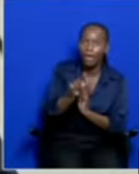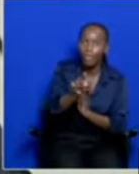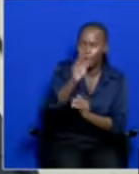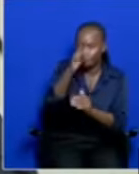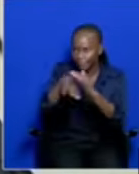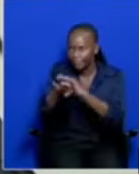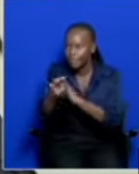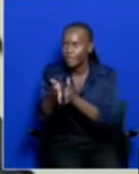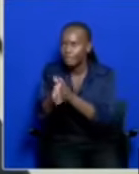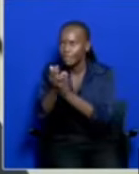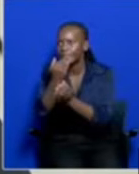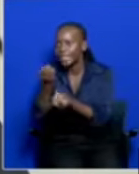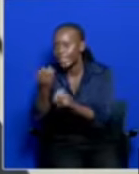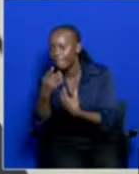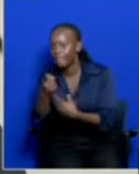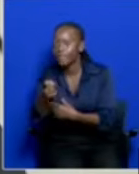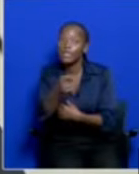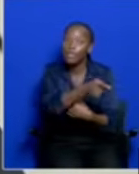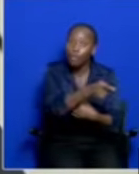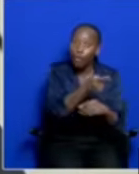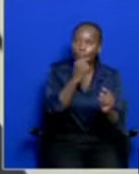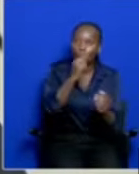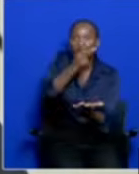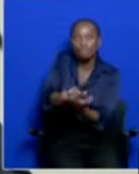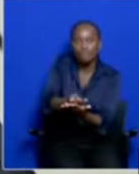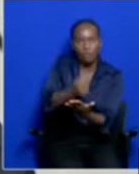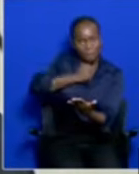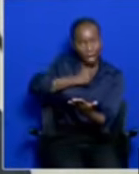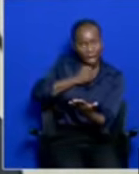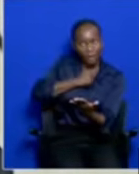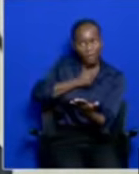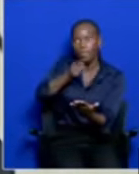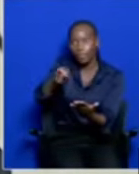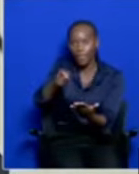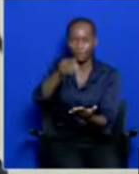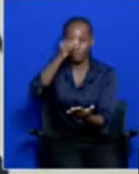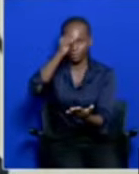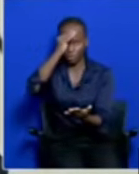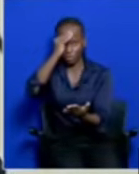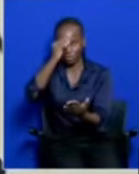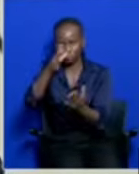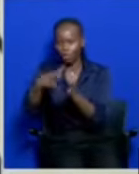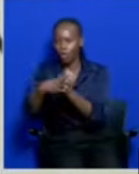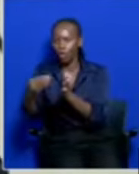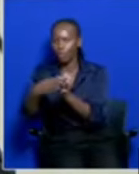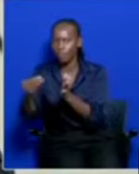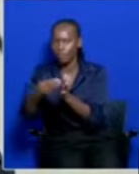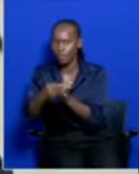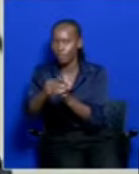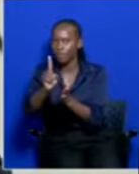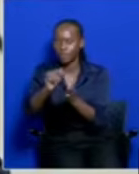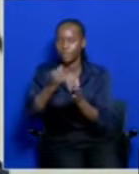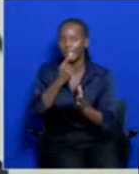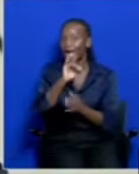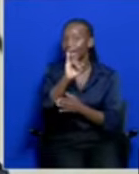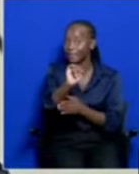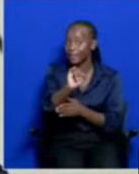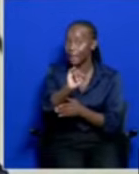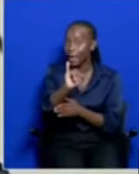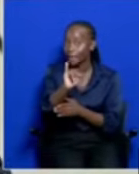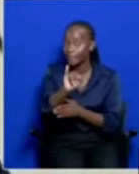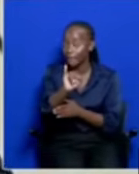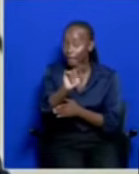copy of the lawful owner from Edgar's ID and the